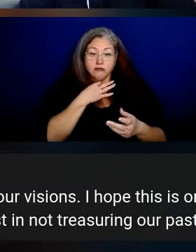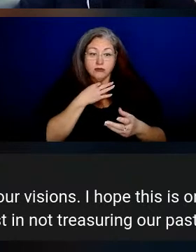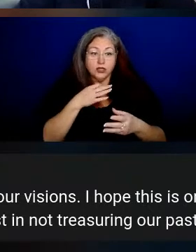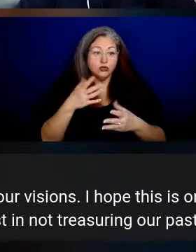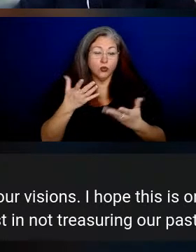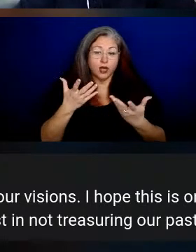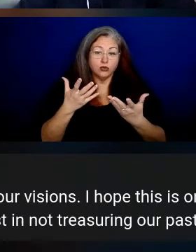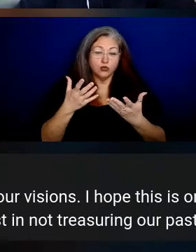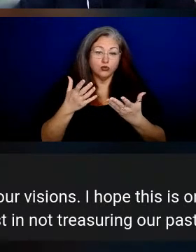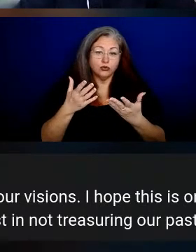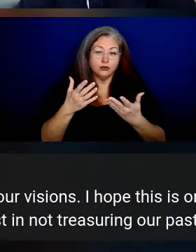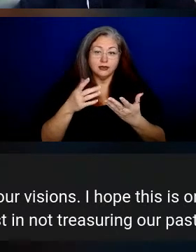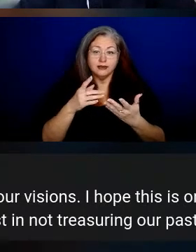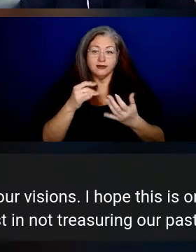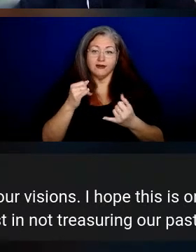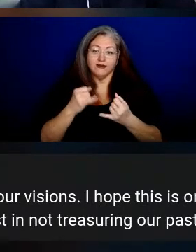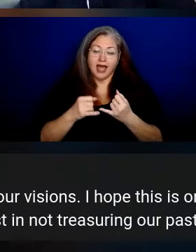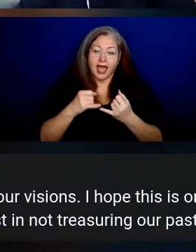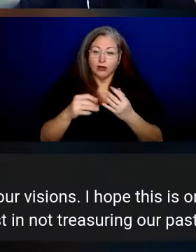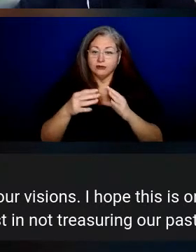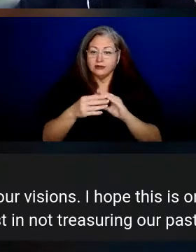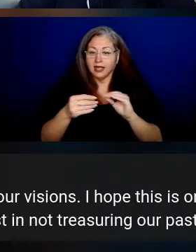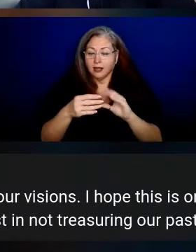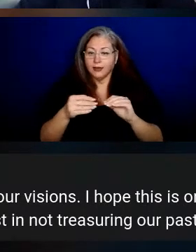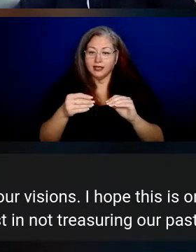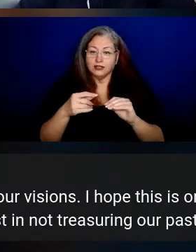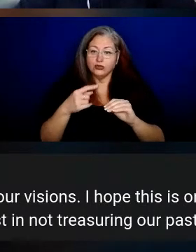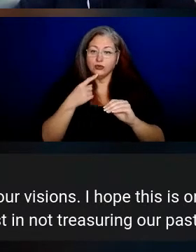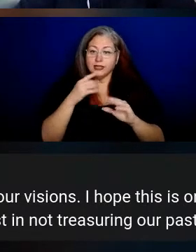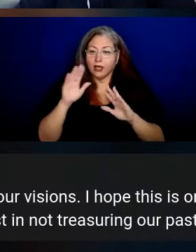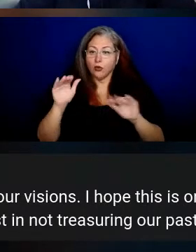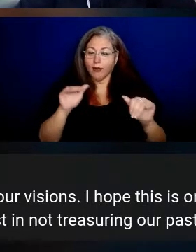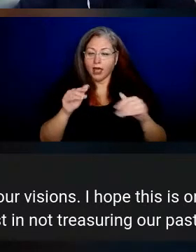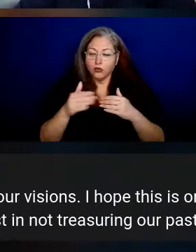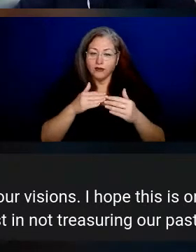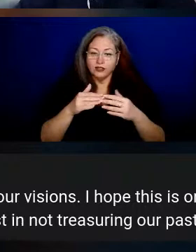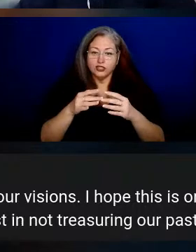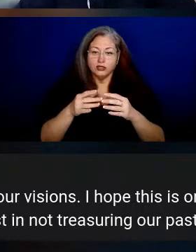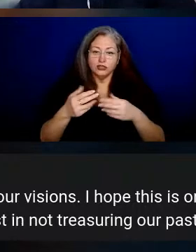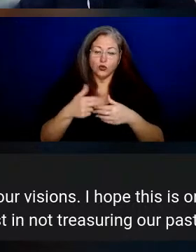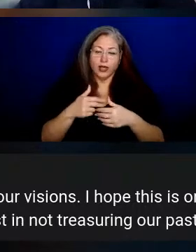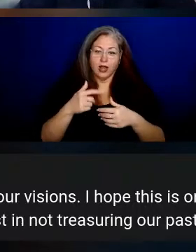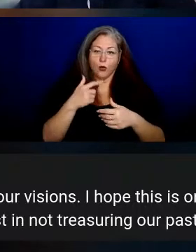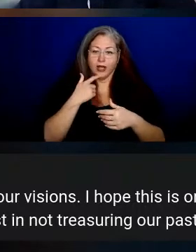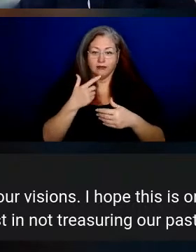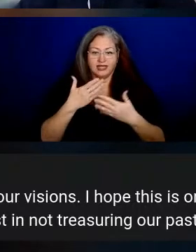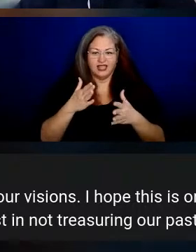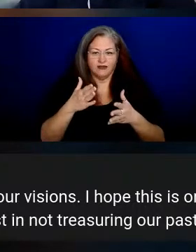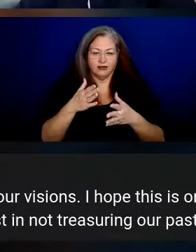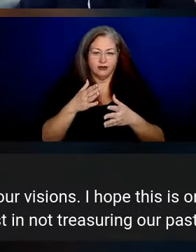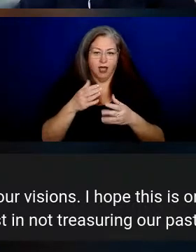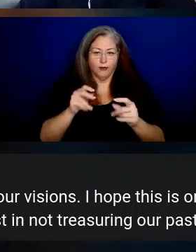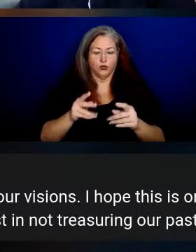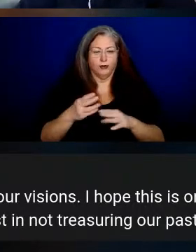or say goodbye to whoever's been joining us, I'll let you do that before I close.